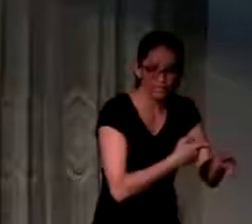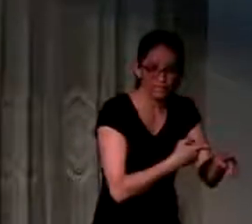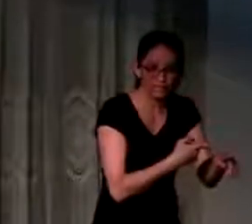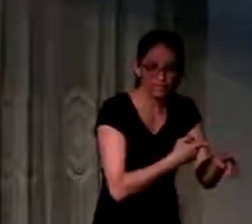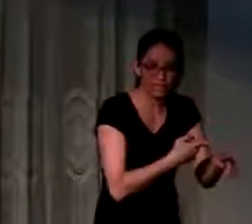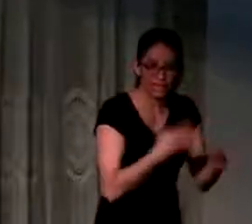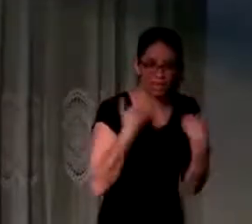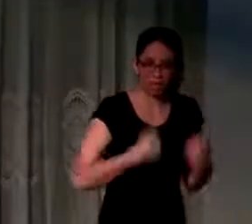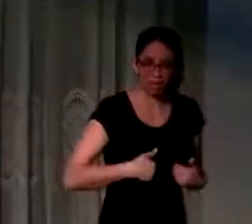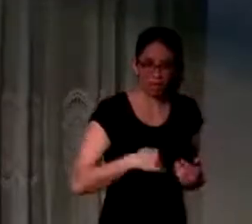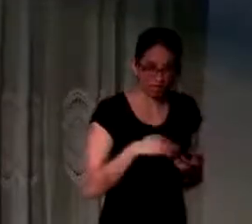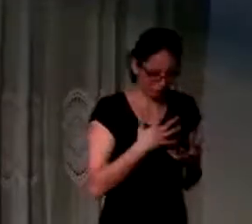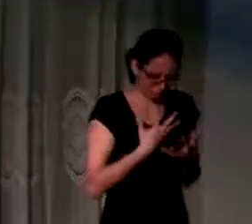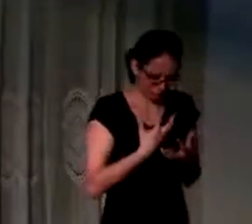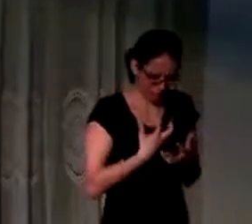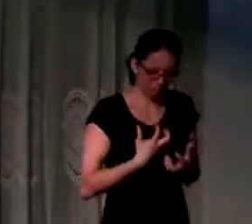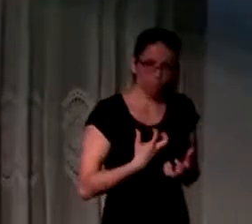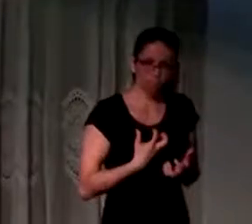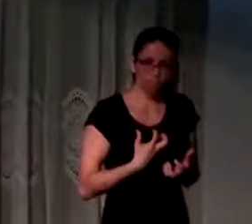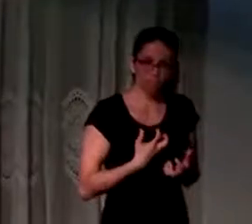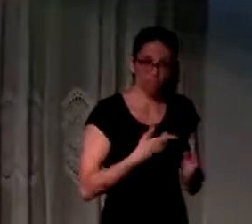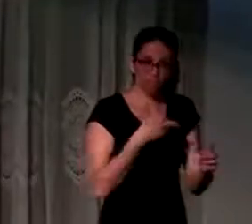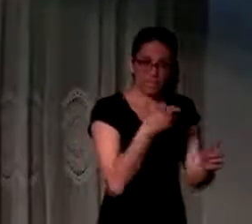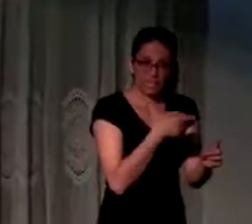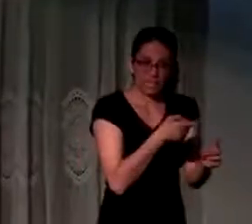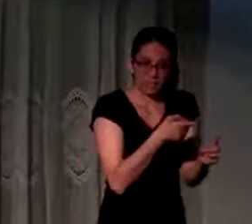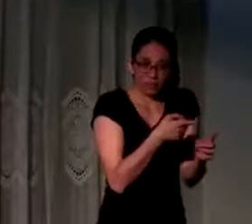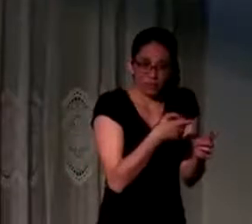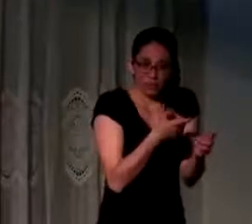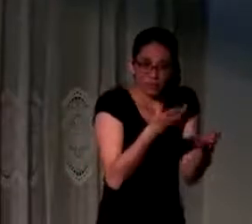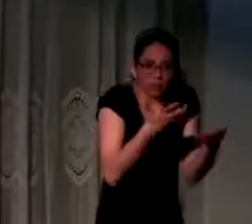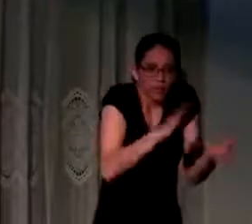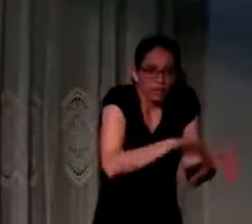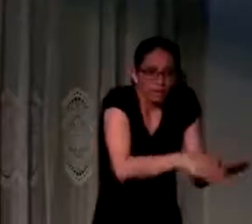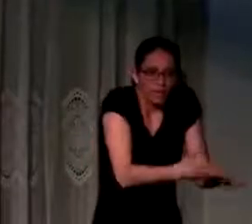rot. He was a corpse.